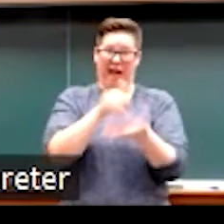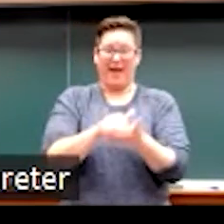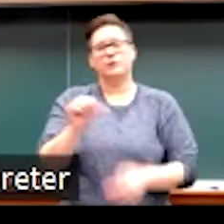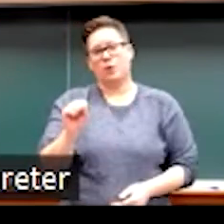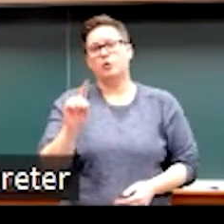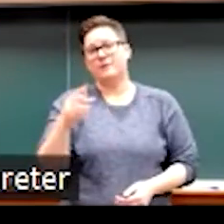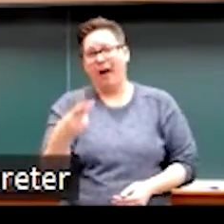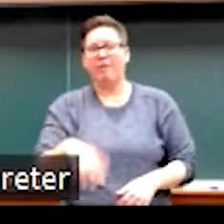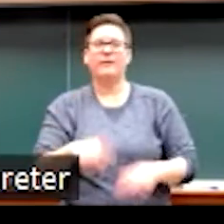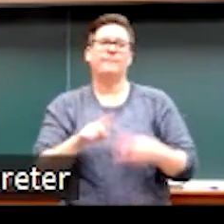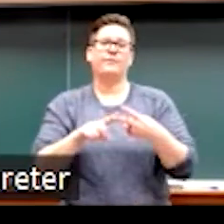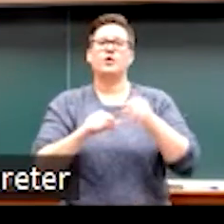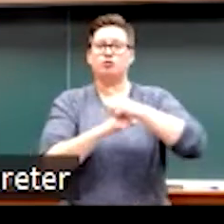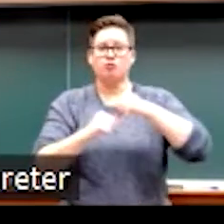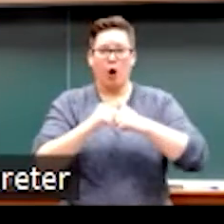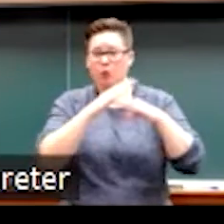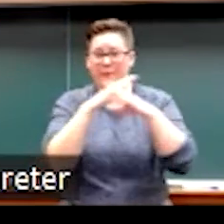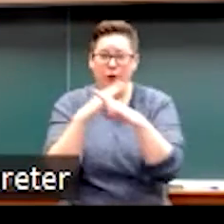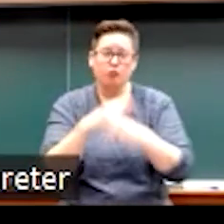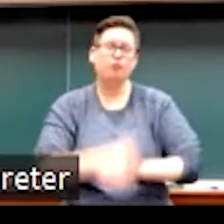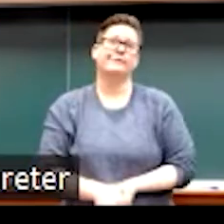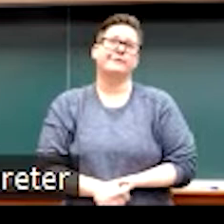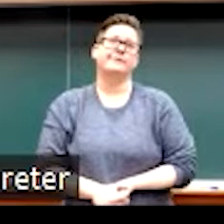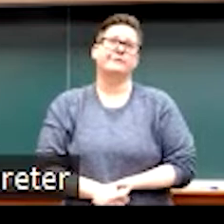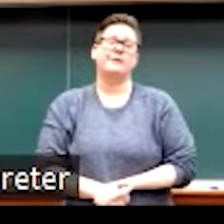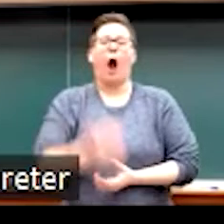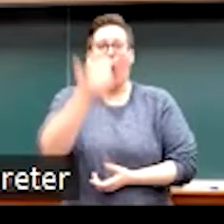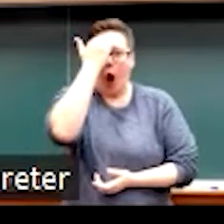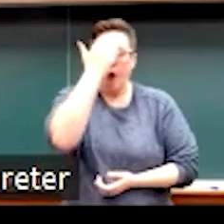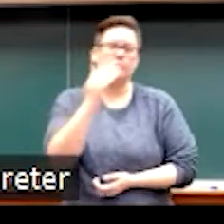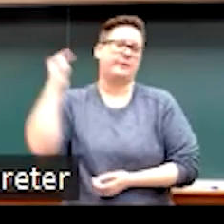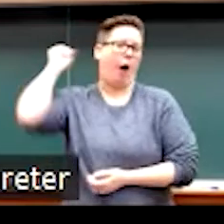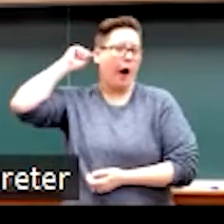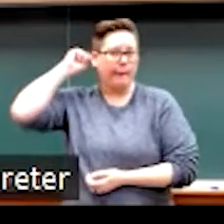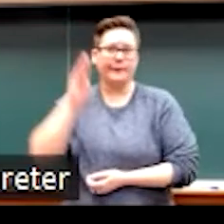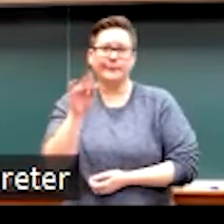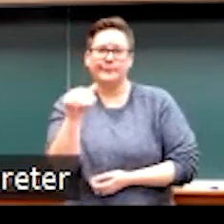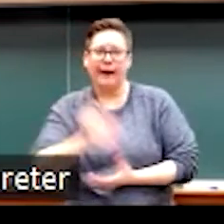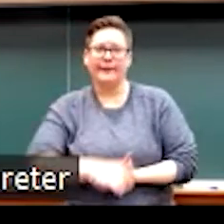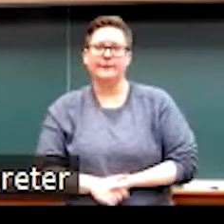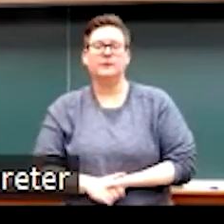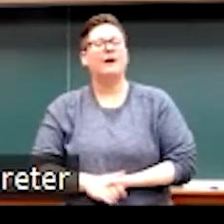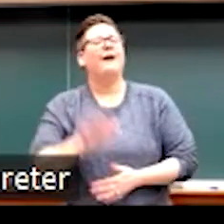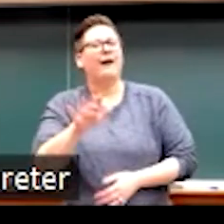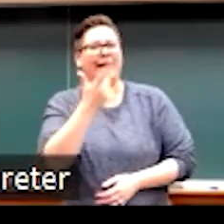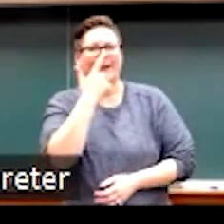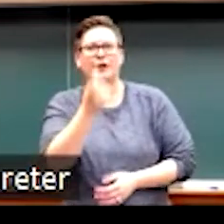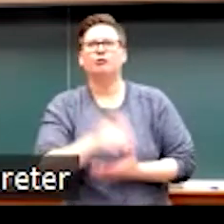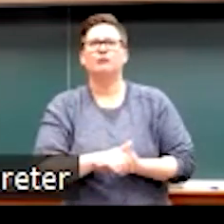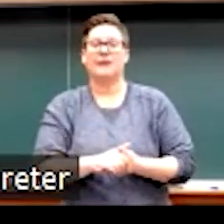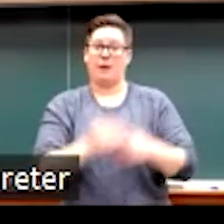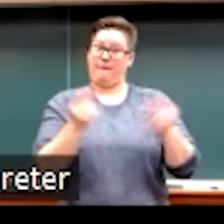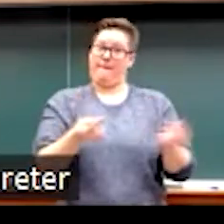social determinants, structural barriers, conscious and unconscious biases. Now, these are interesting because